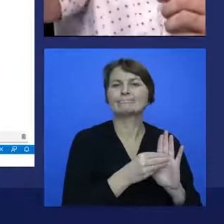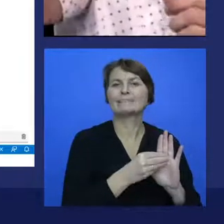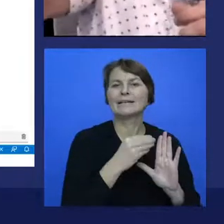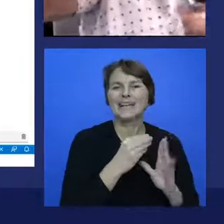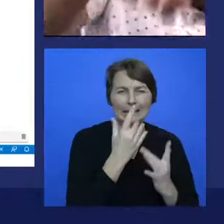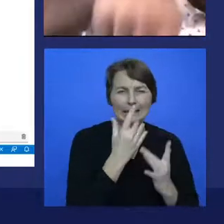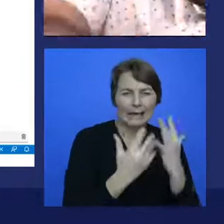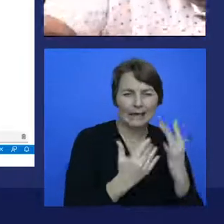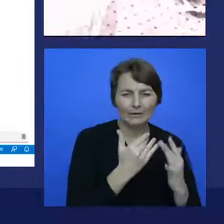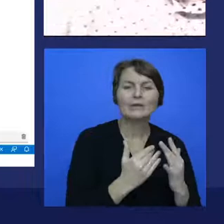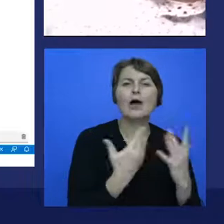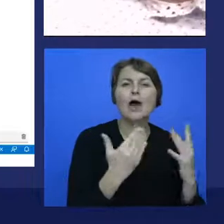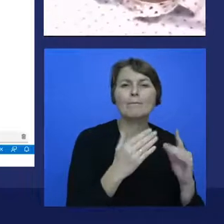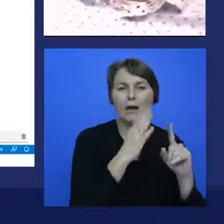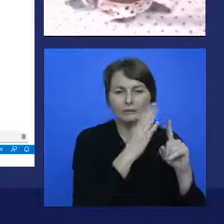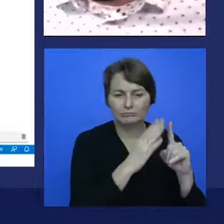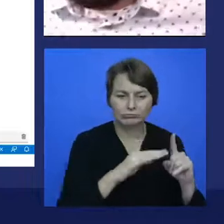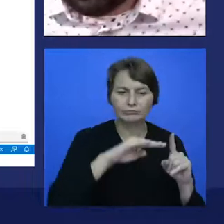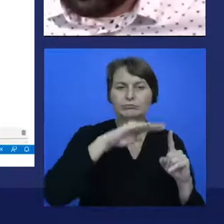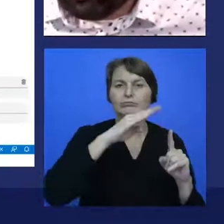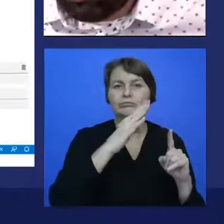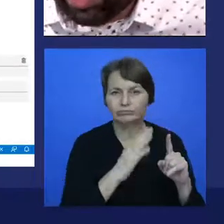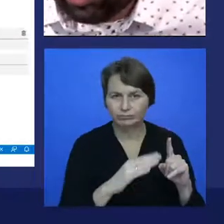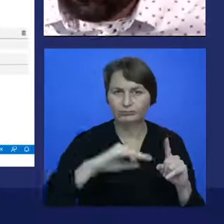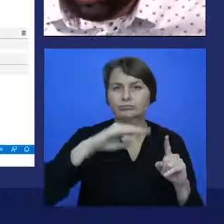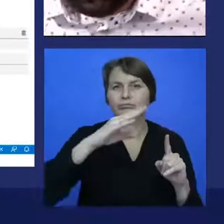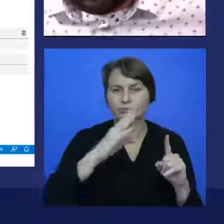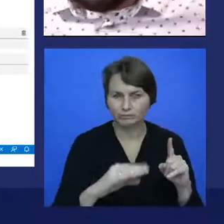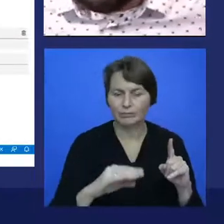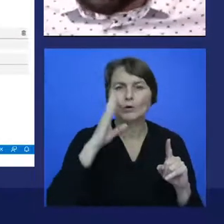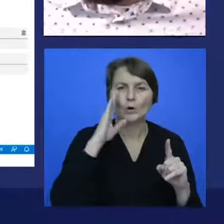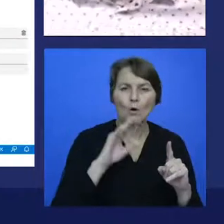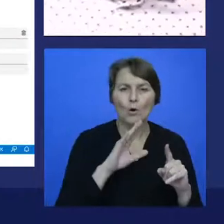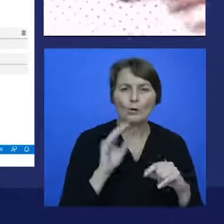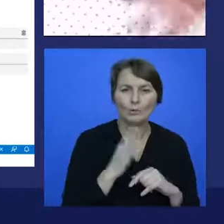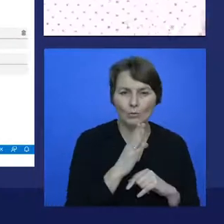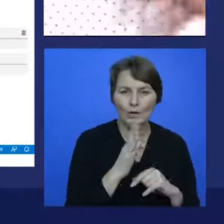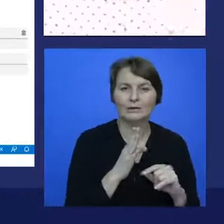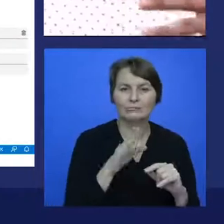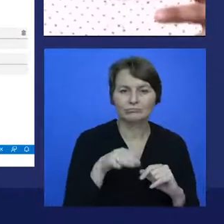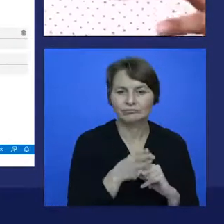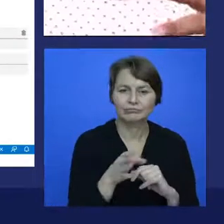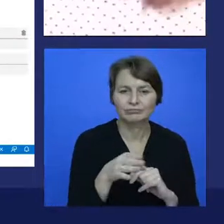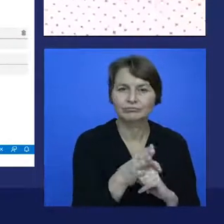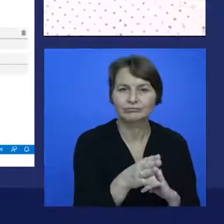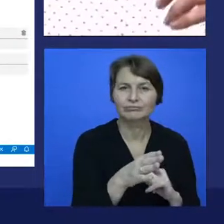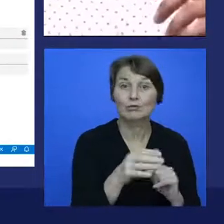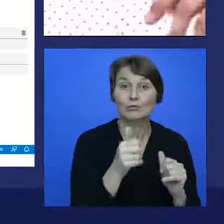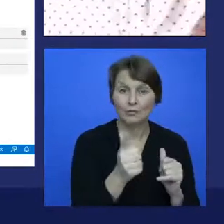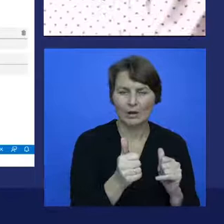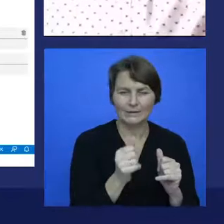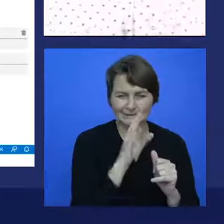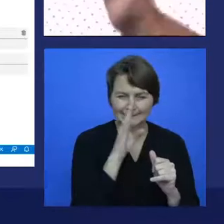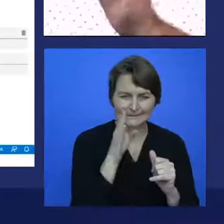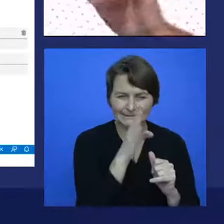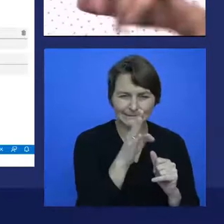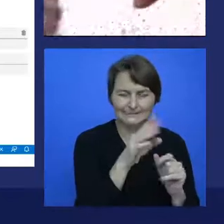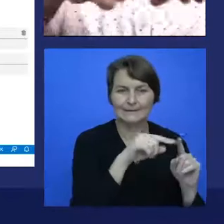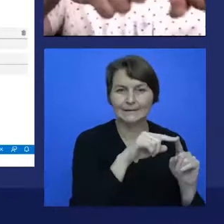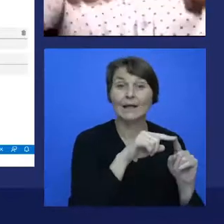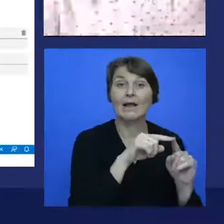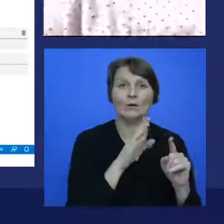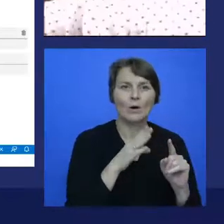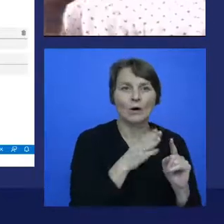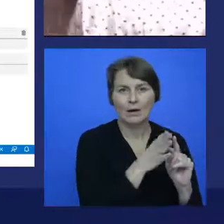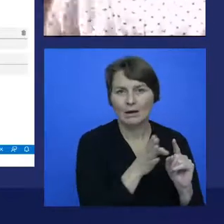the gradients, and then it knows how to walk in the right direction. And for walking in the right direction, basically what it does, if you take the gradients